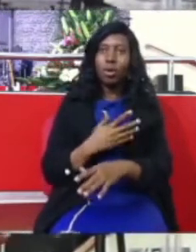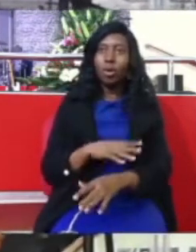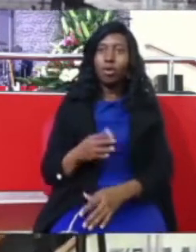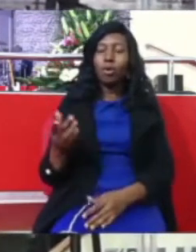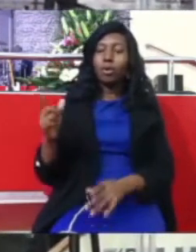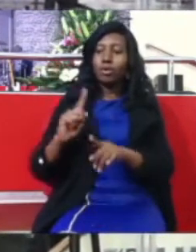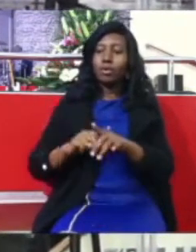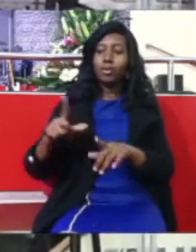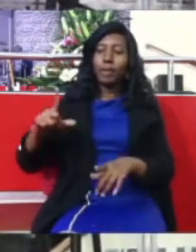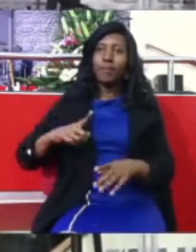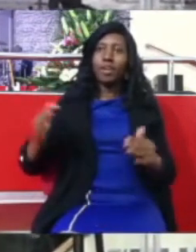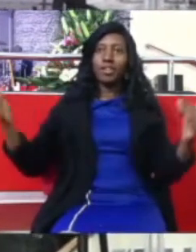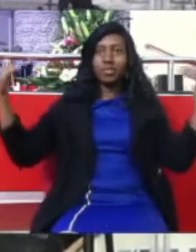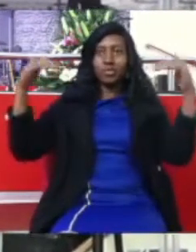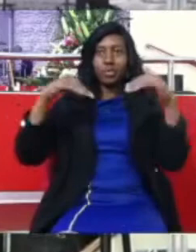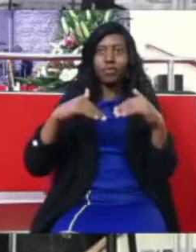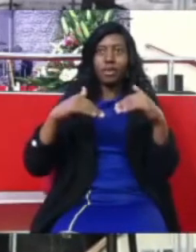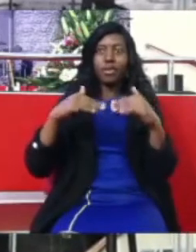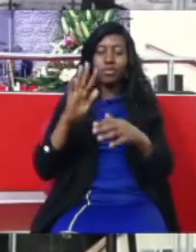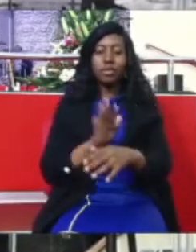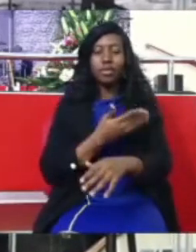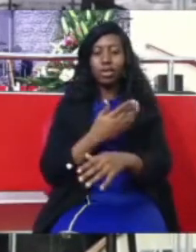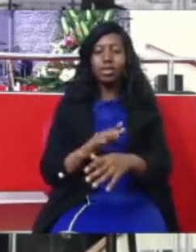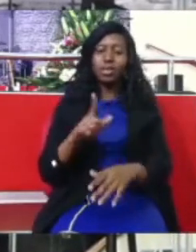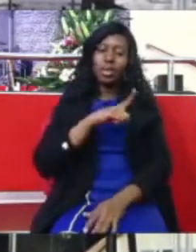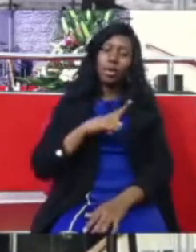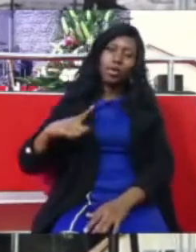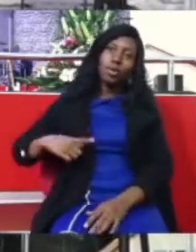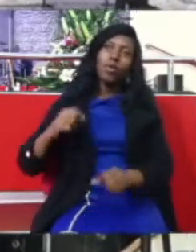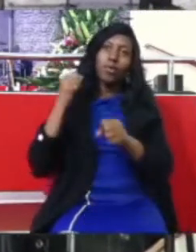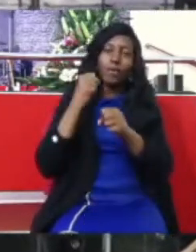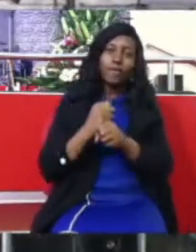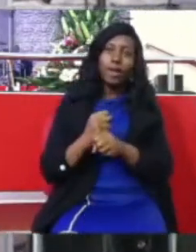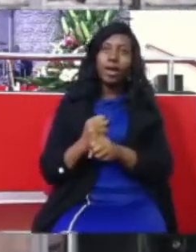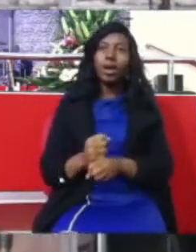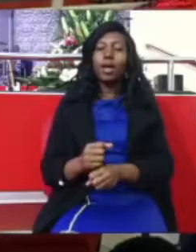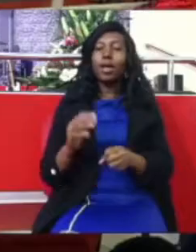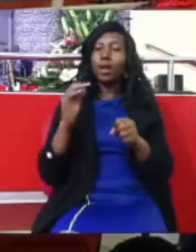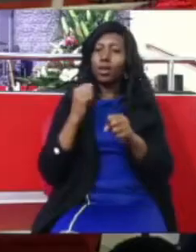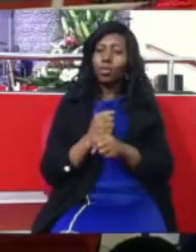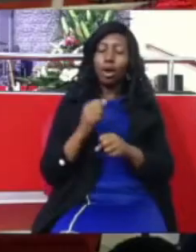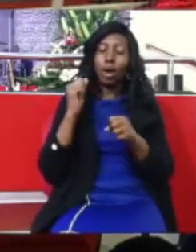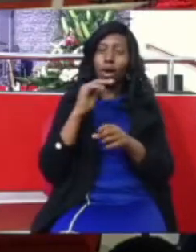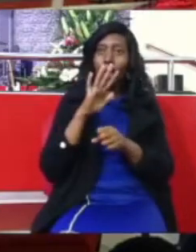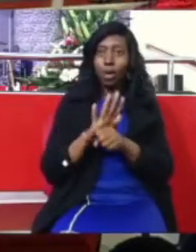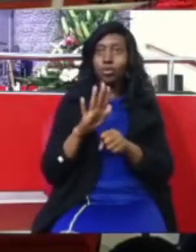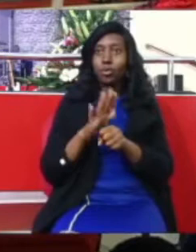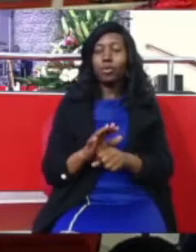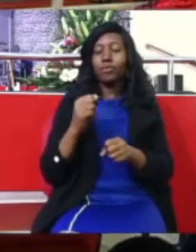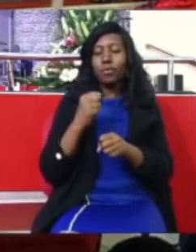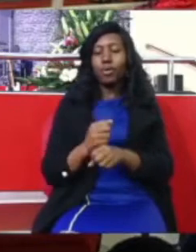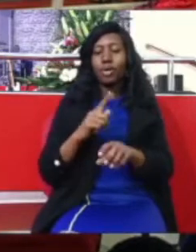ya kuchosha, usiku kucha, na hata tusipate kitu. We